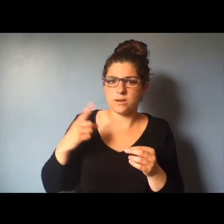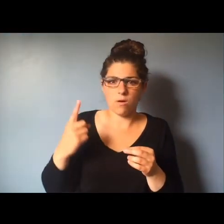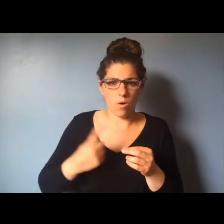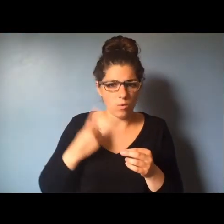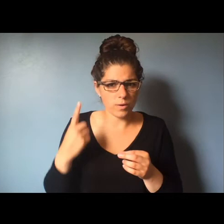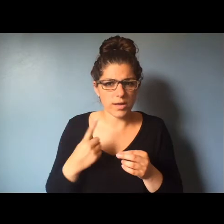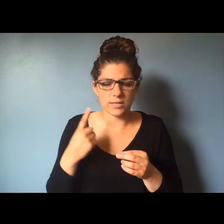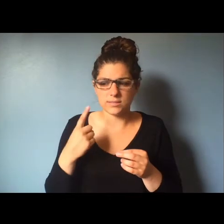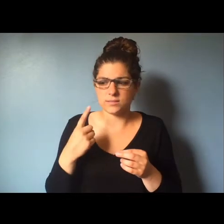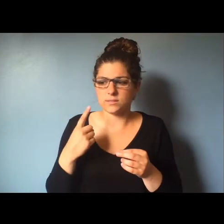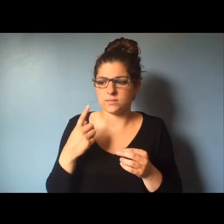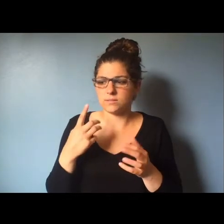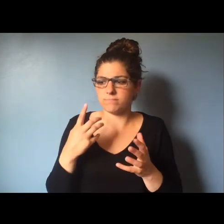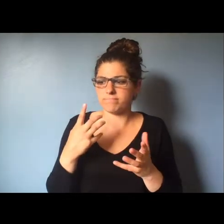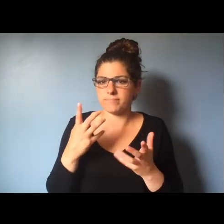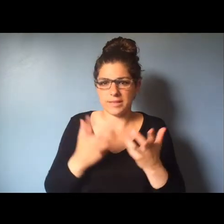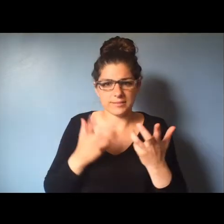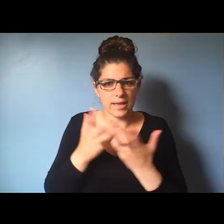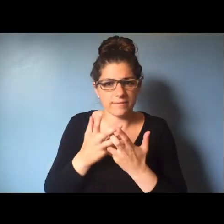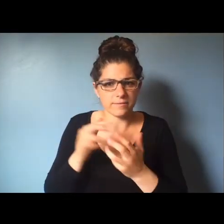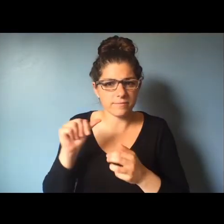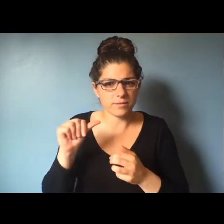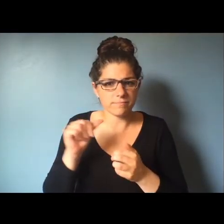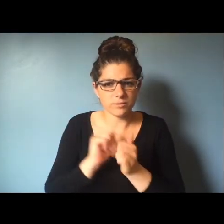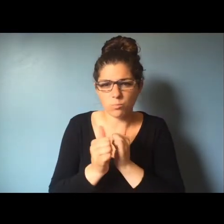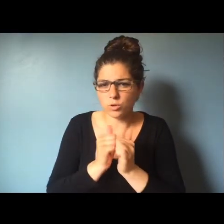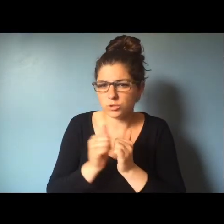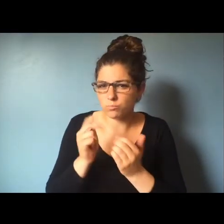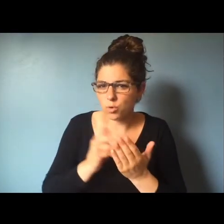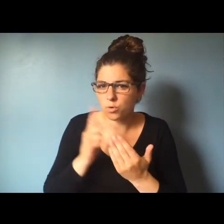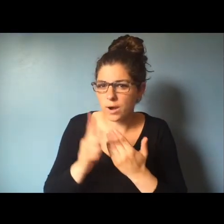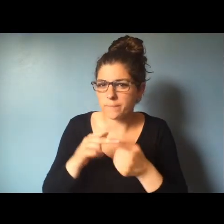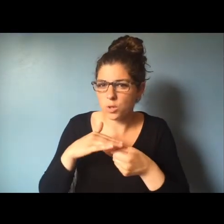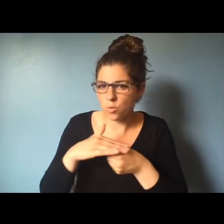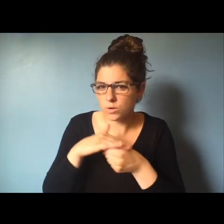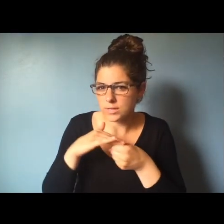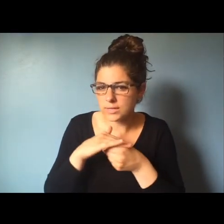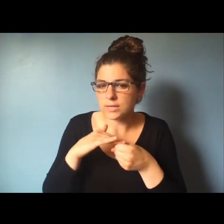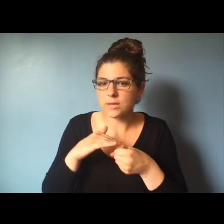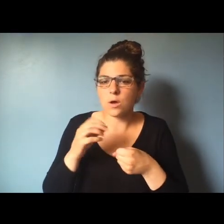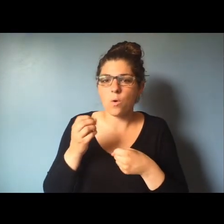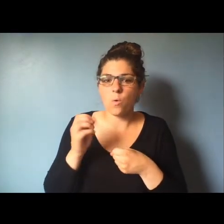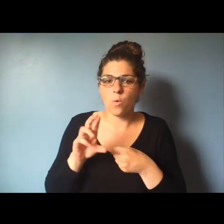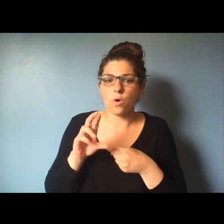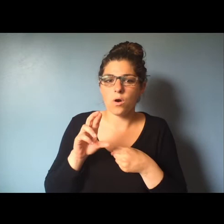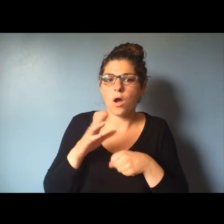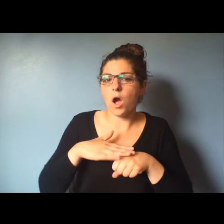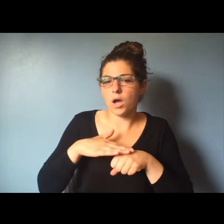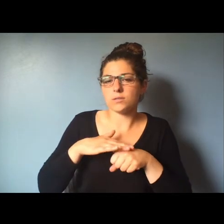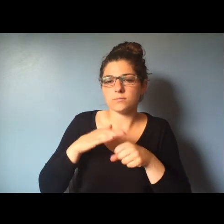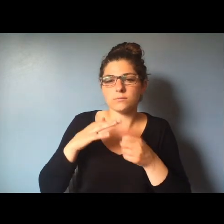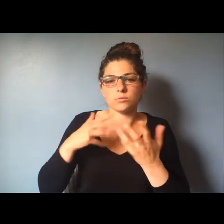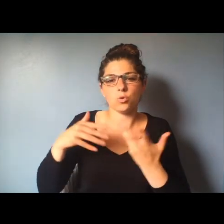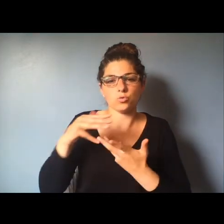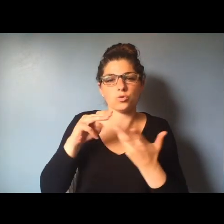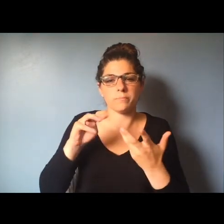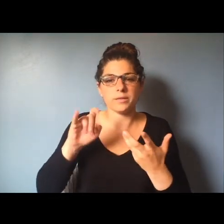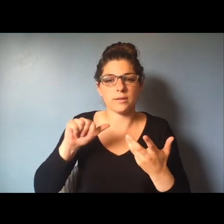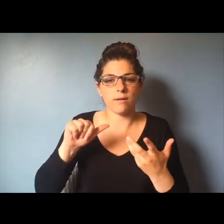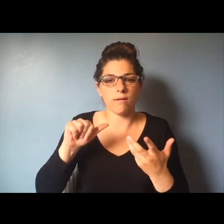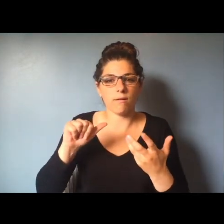always adaptive sports programs locally or on social media that can kind